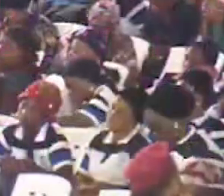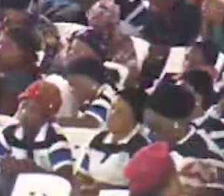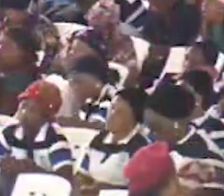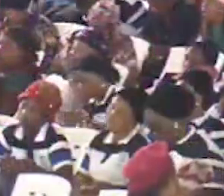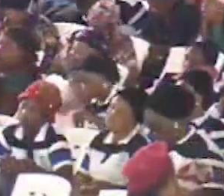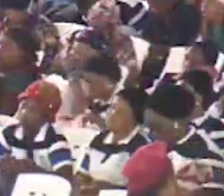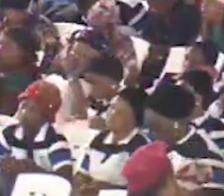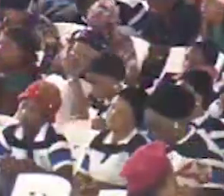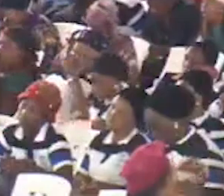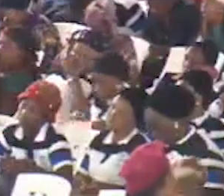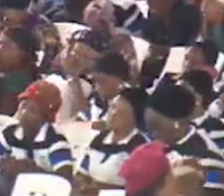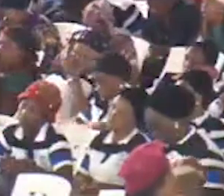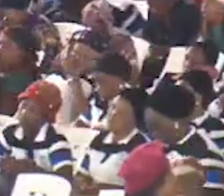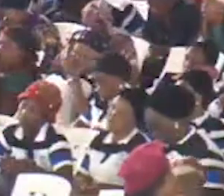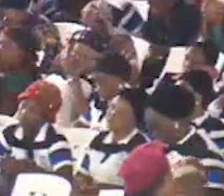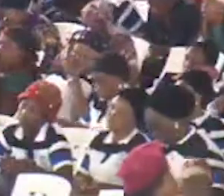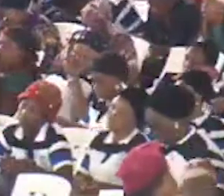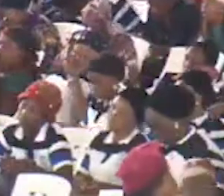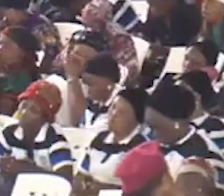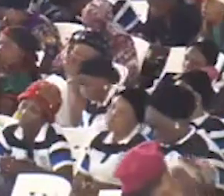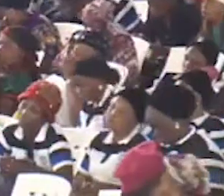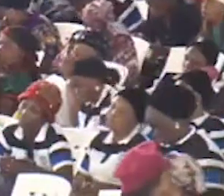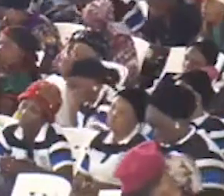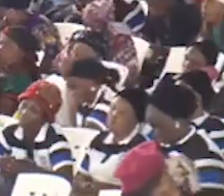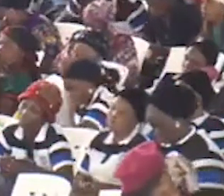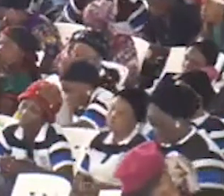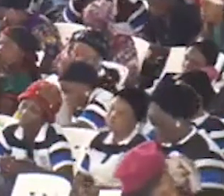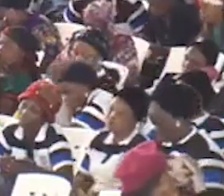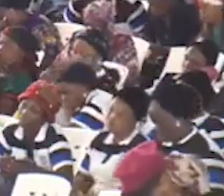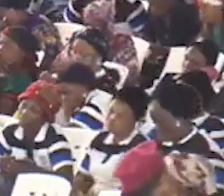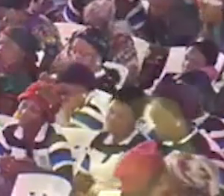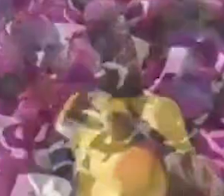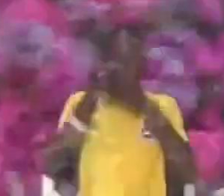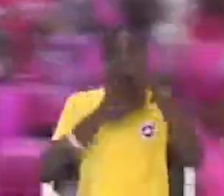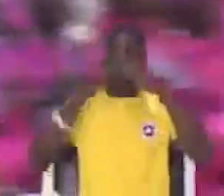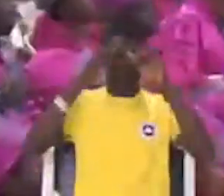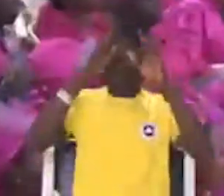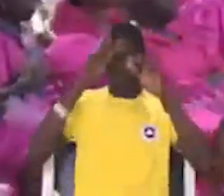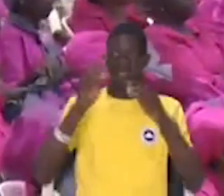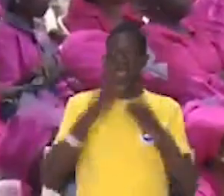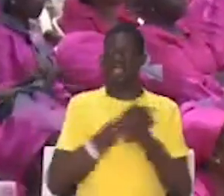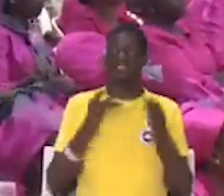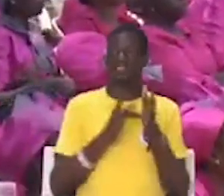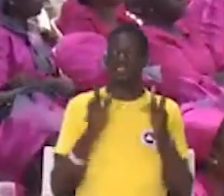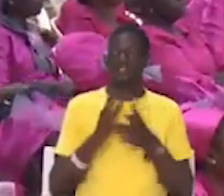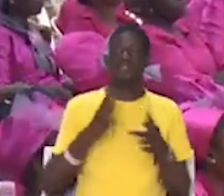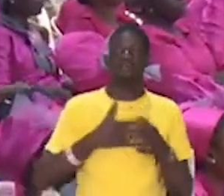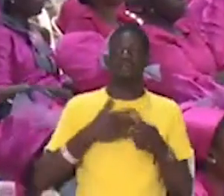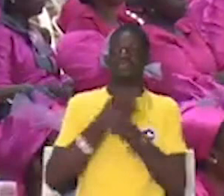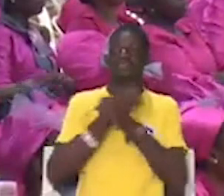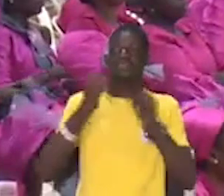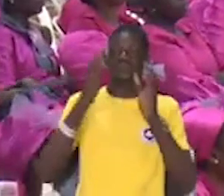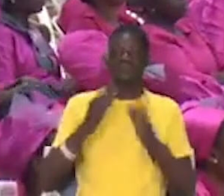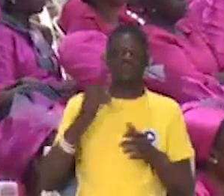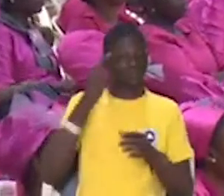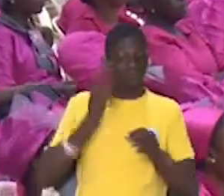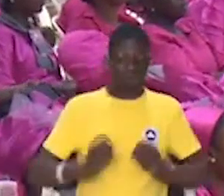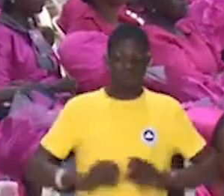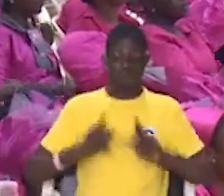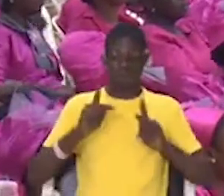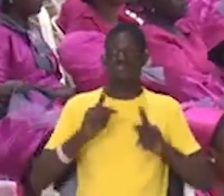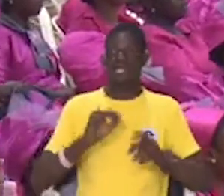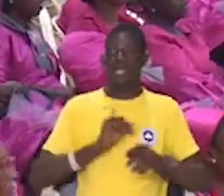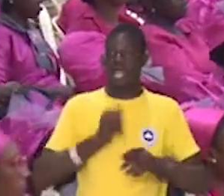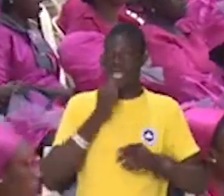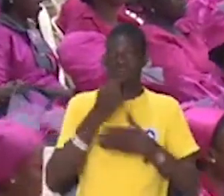And first of all, I want to thank my Heavenly Father and Jesus, my Savior, for the privilege of